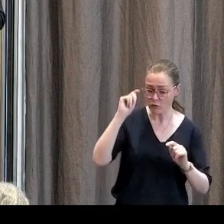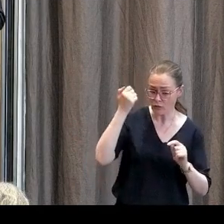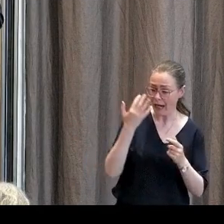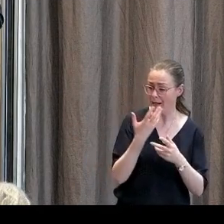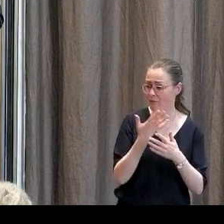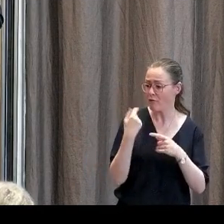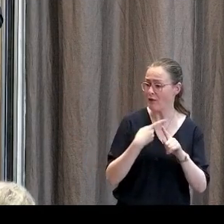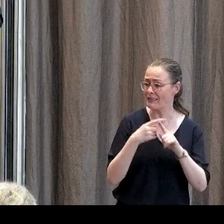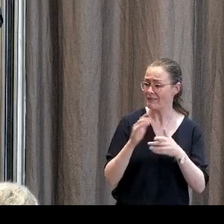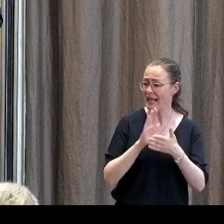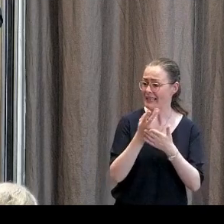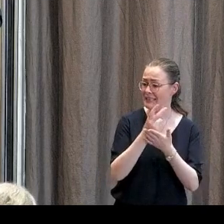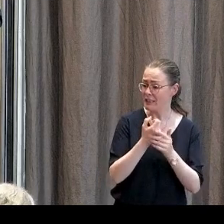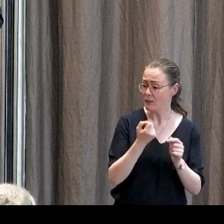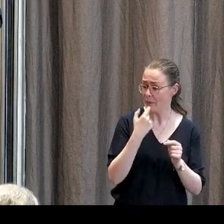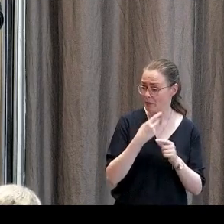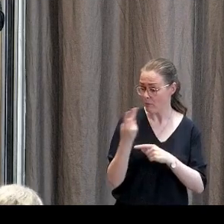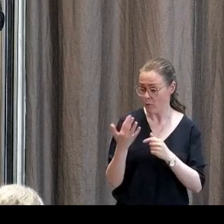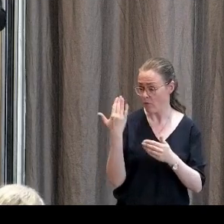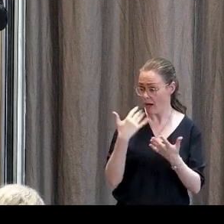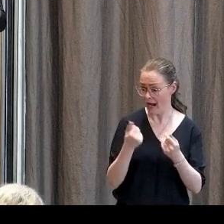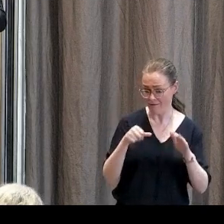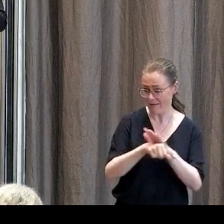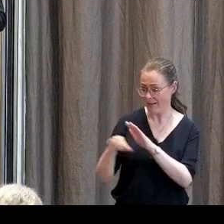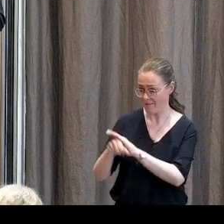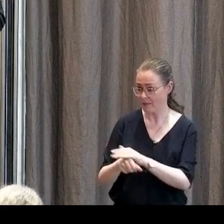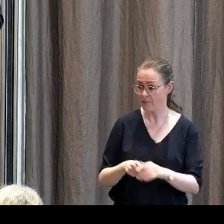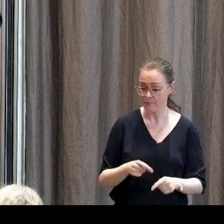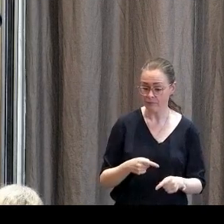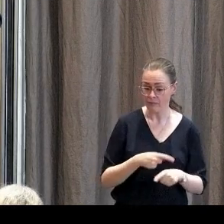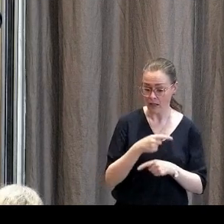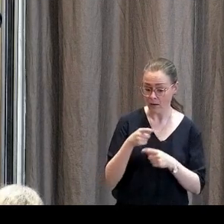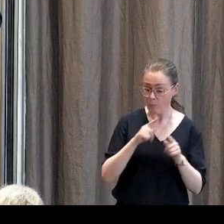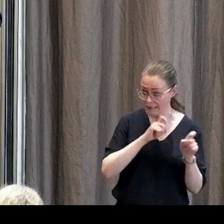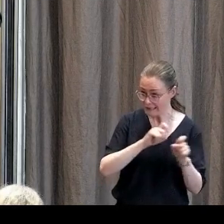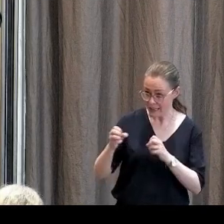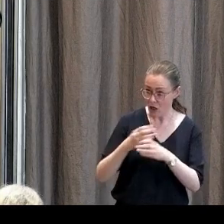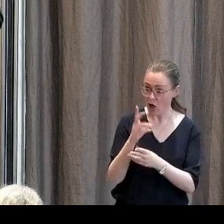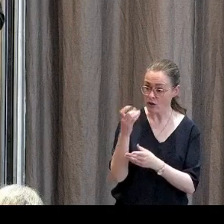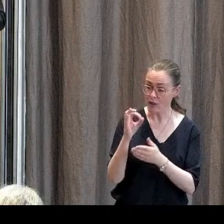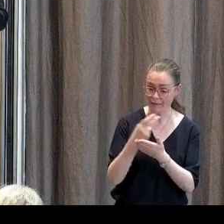multiple anti-seizure medicines and have failed. They're all continuing to have seizures.